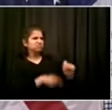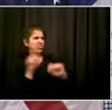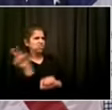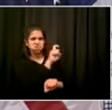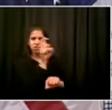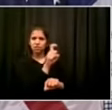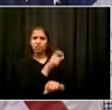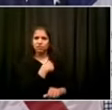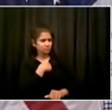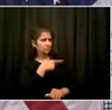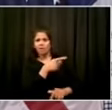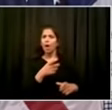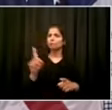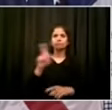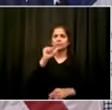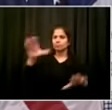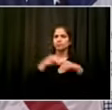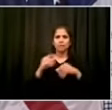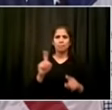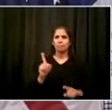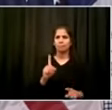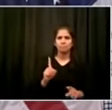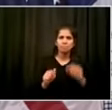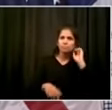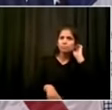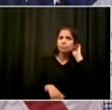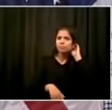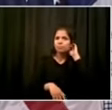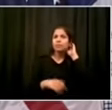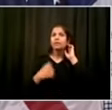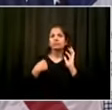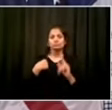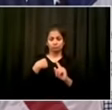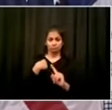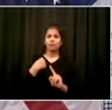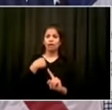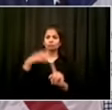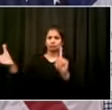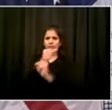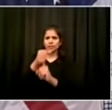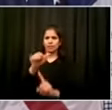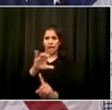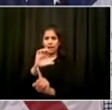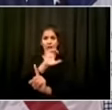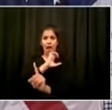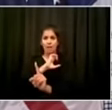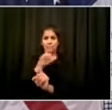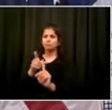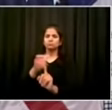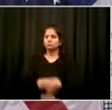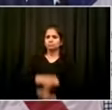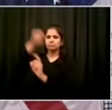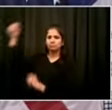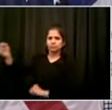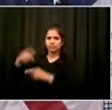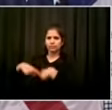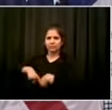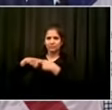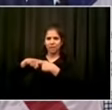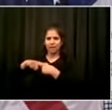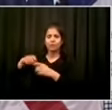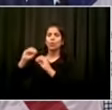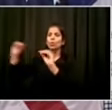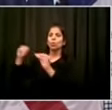That supervisor has been reassigned and further disciplinary action will commence. Those are three examples. There